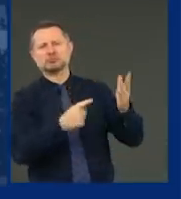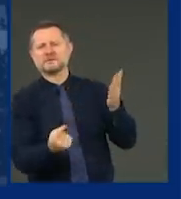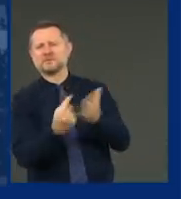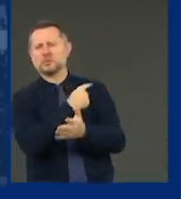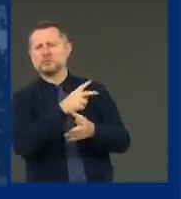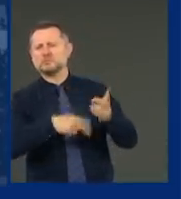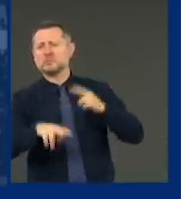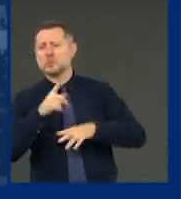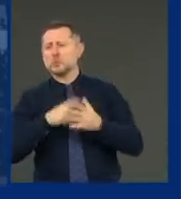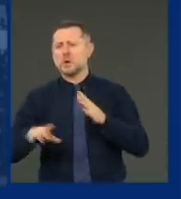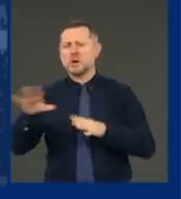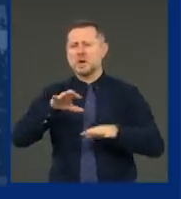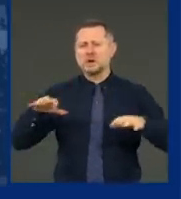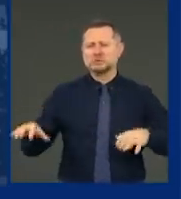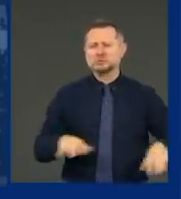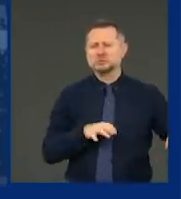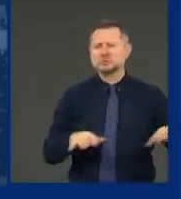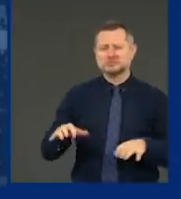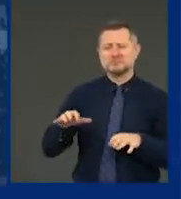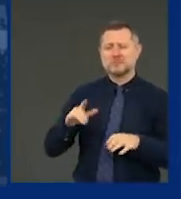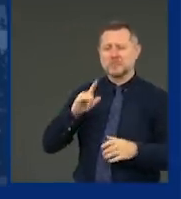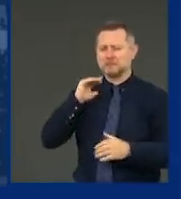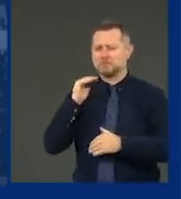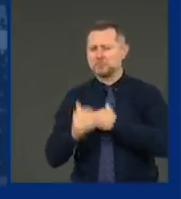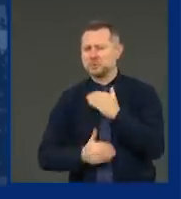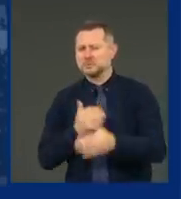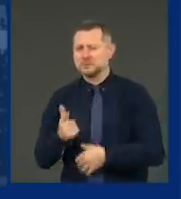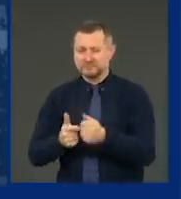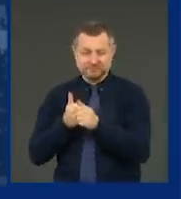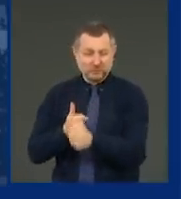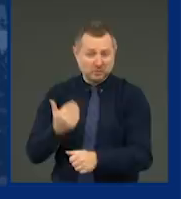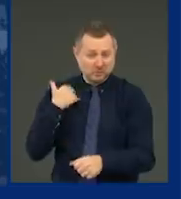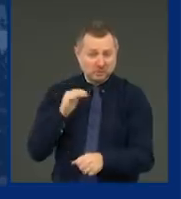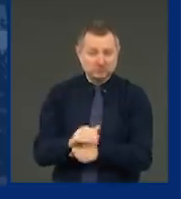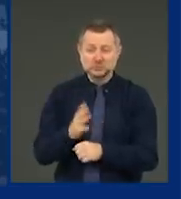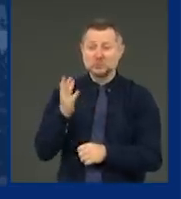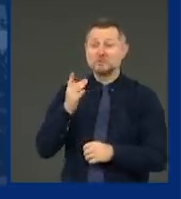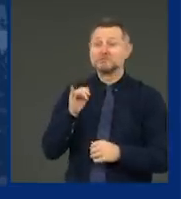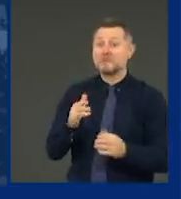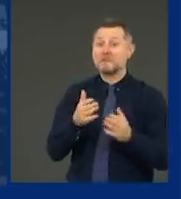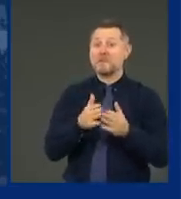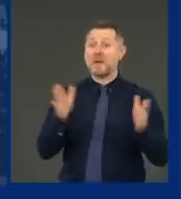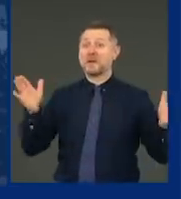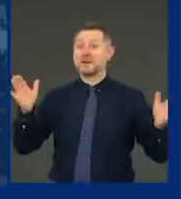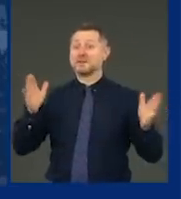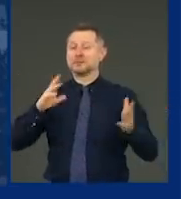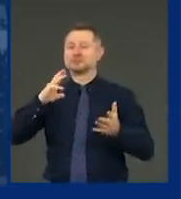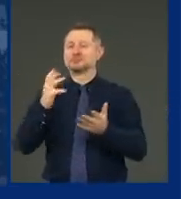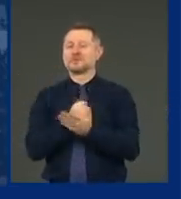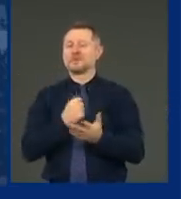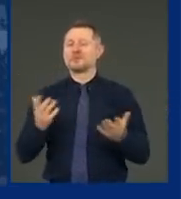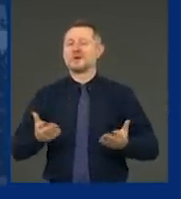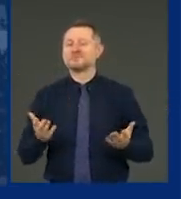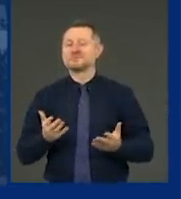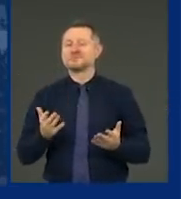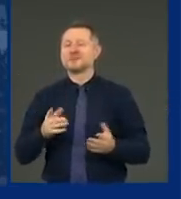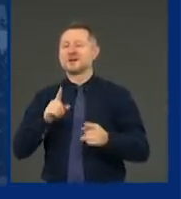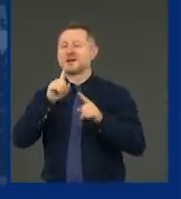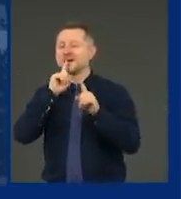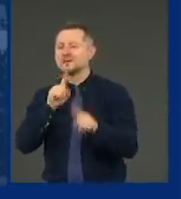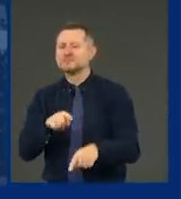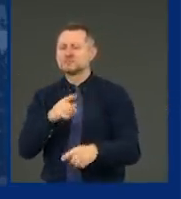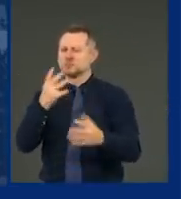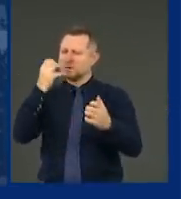that were used last night, because the public deserves answers and they deserve